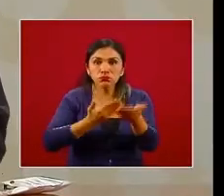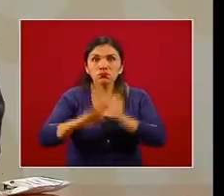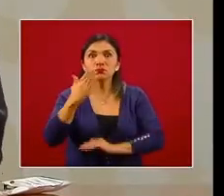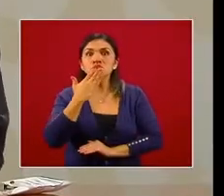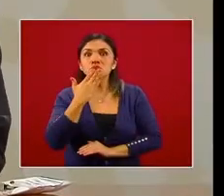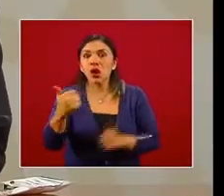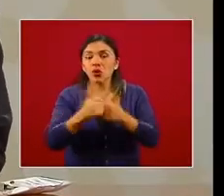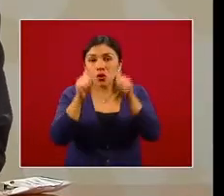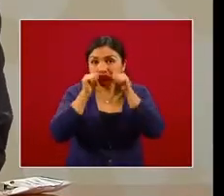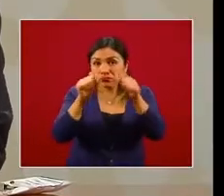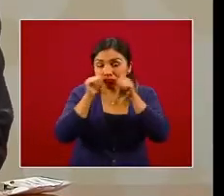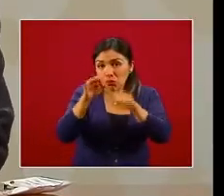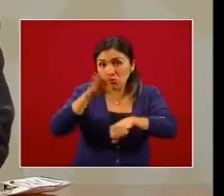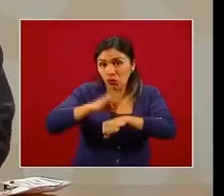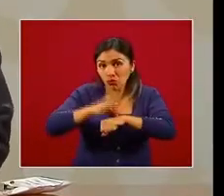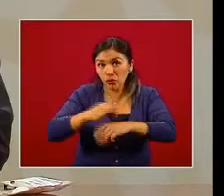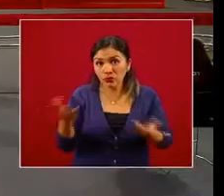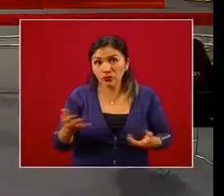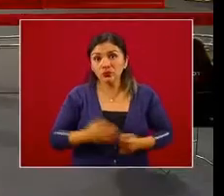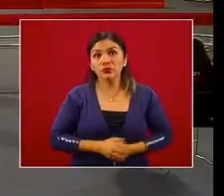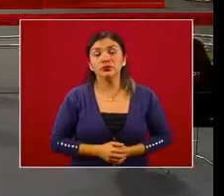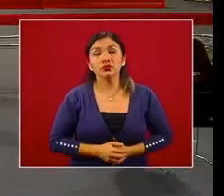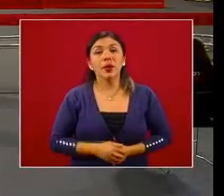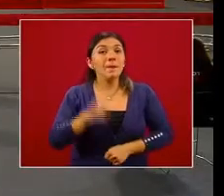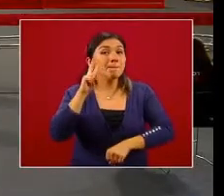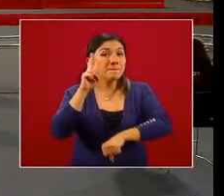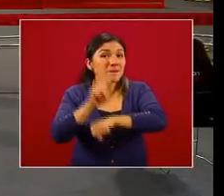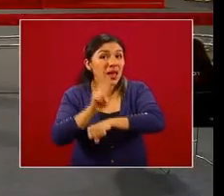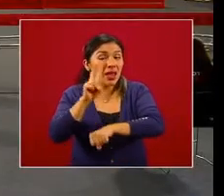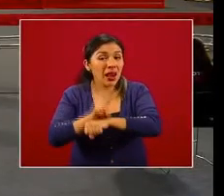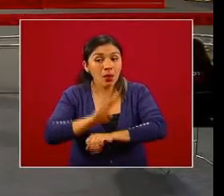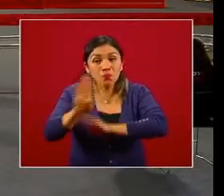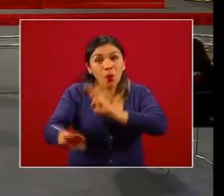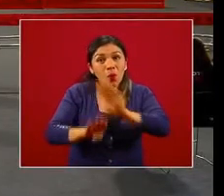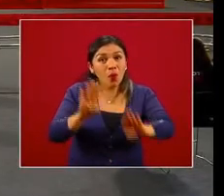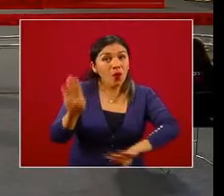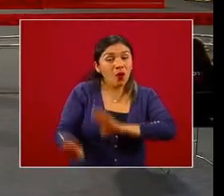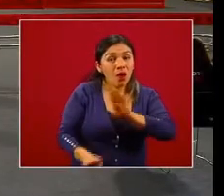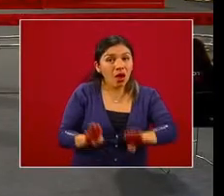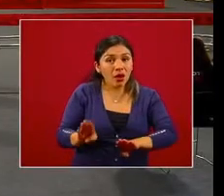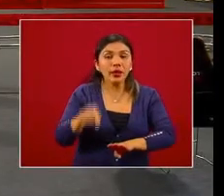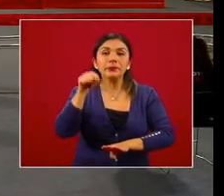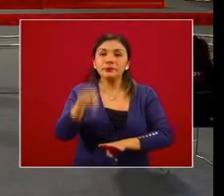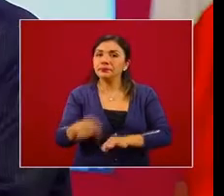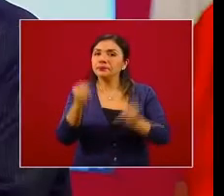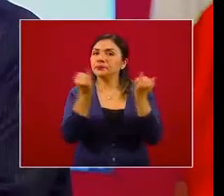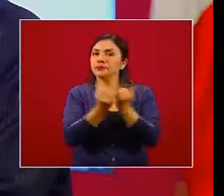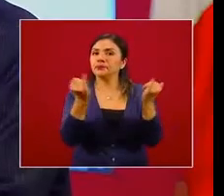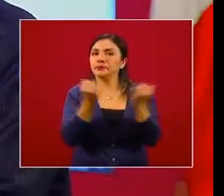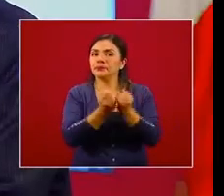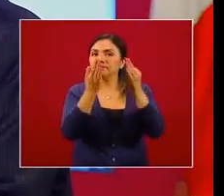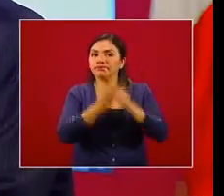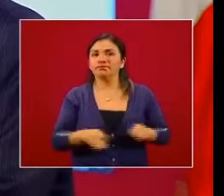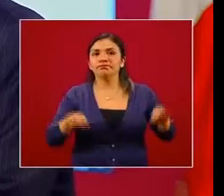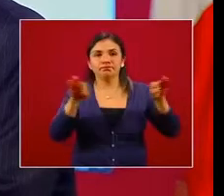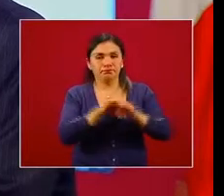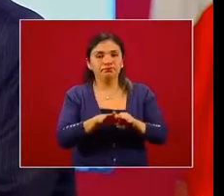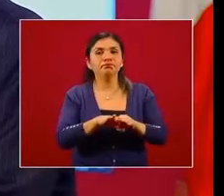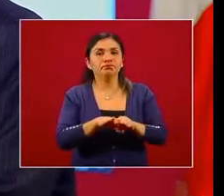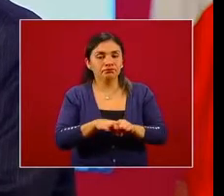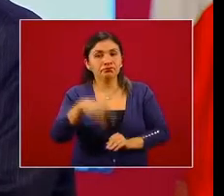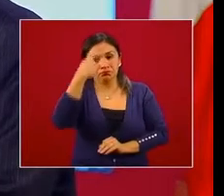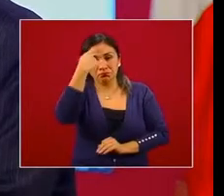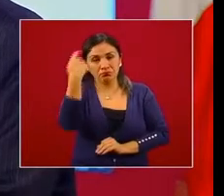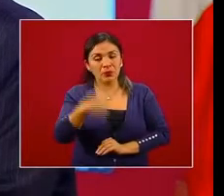people who are at a higher risk of getting COVID. Now, in terms of keeping track of